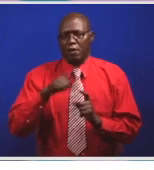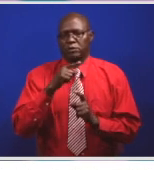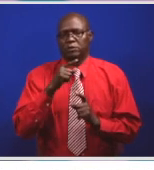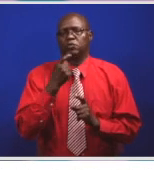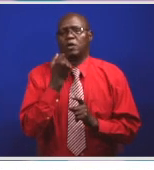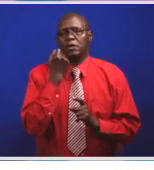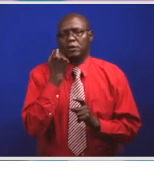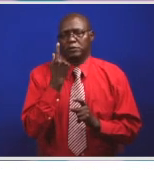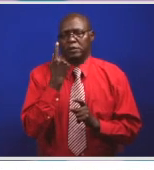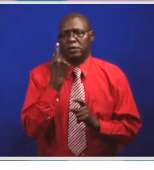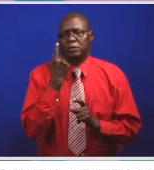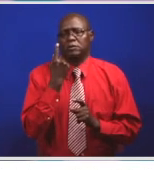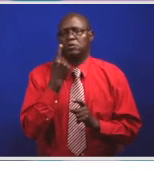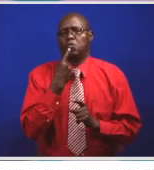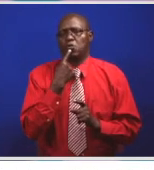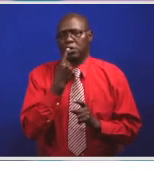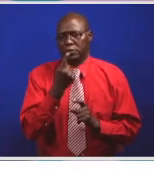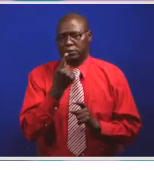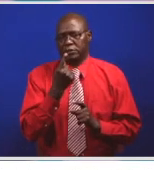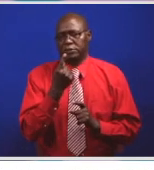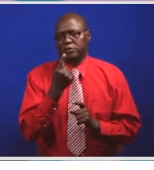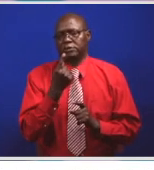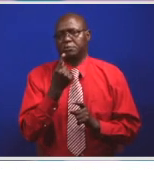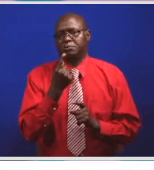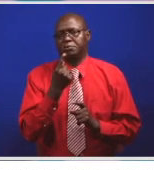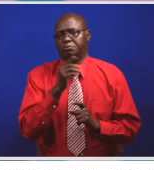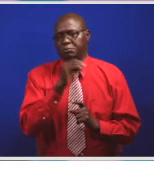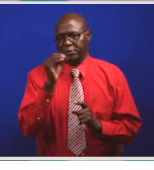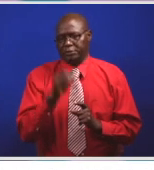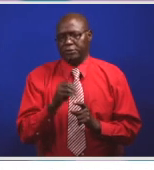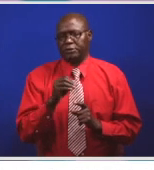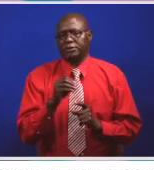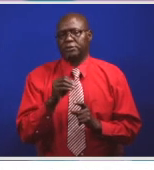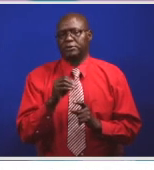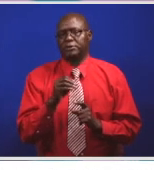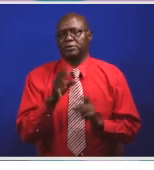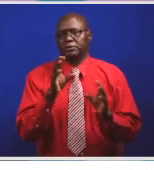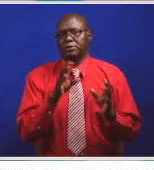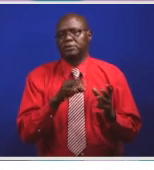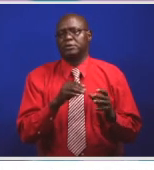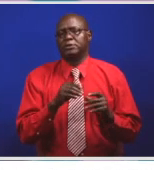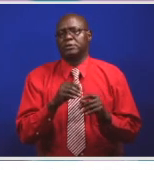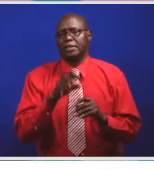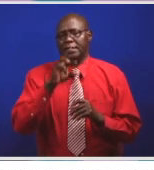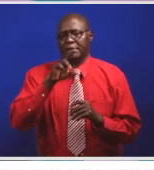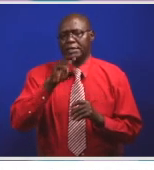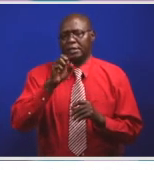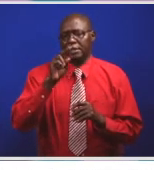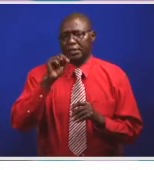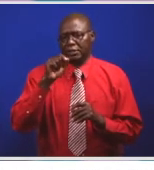the 100% retention. Your Excellency, sir, we are also